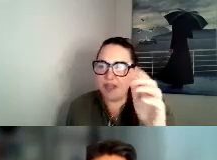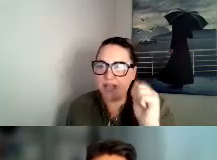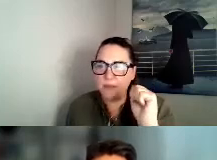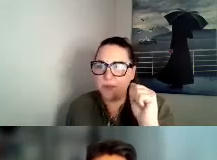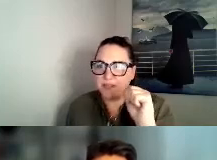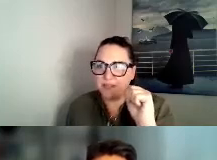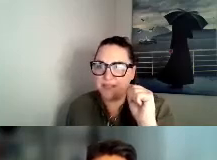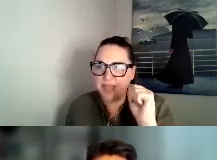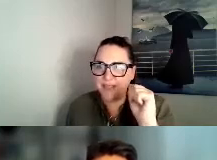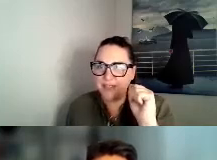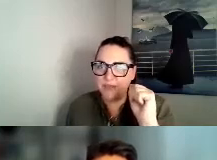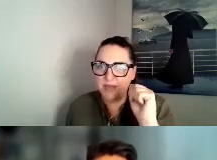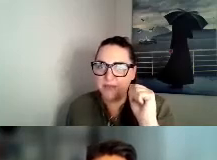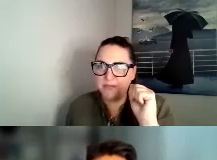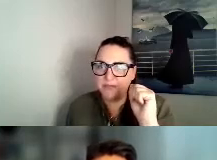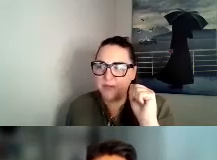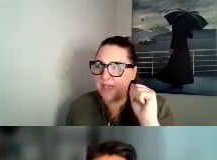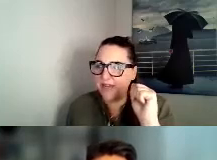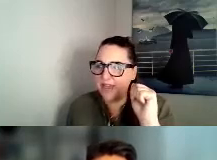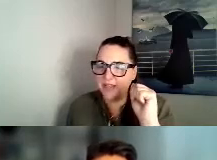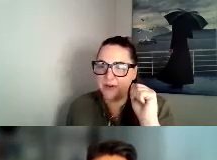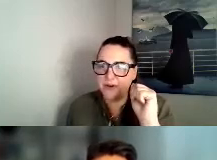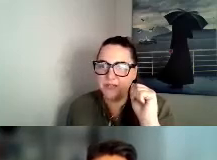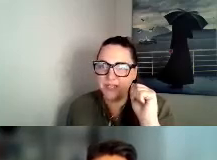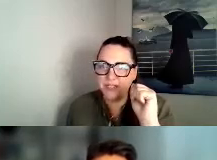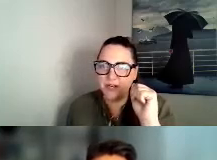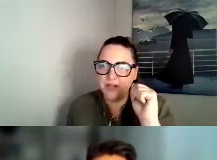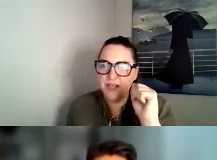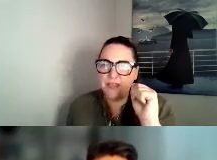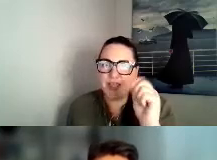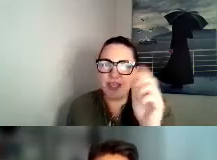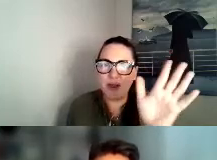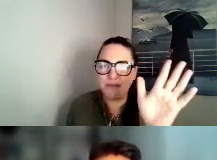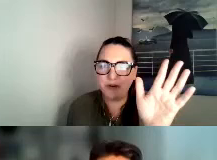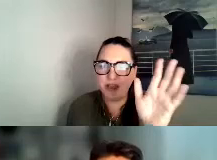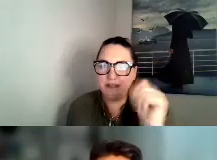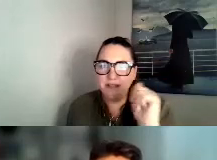www.eapon.ca. Within a couple business days, you'll be able to view that at your own leisure.